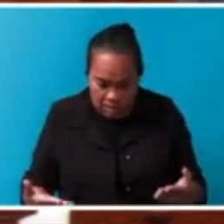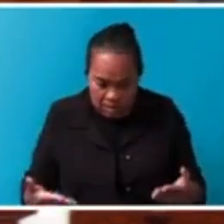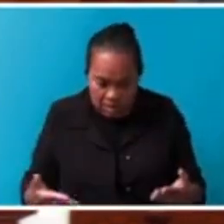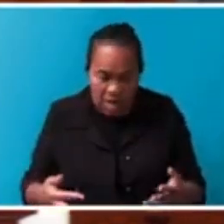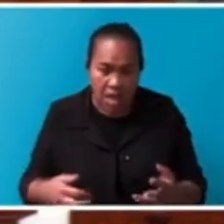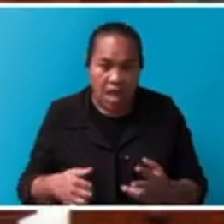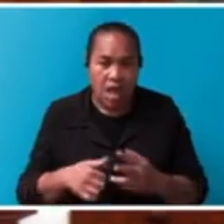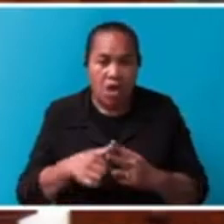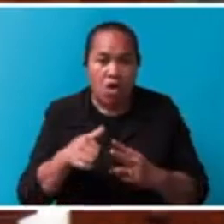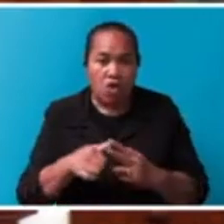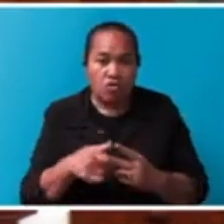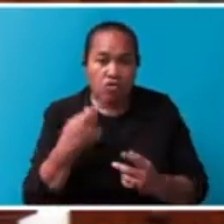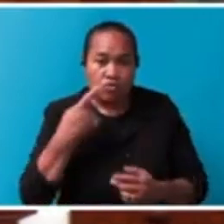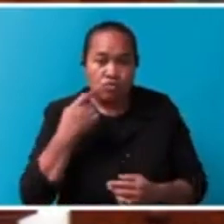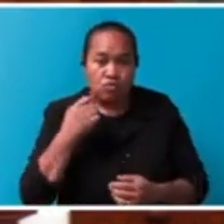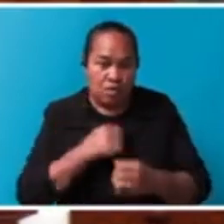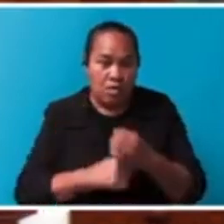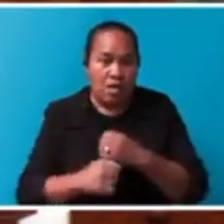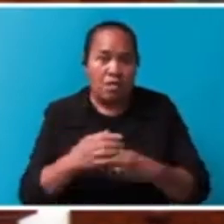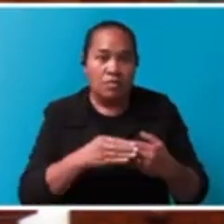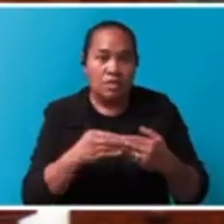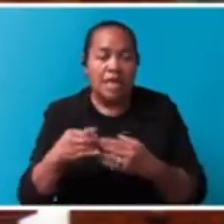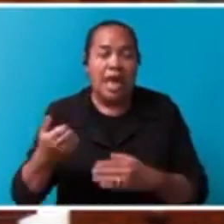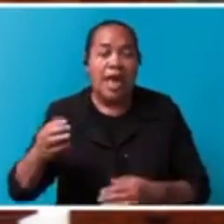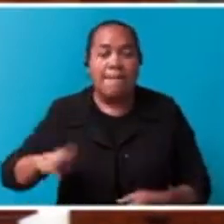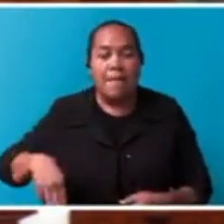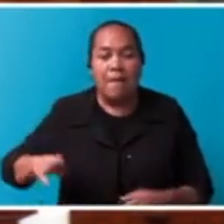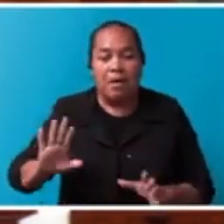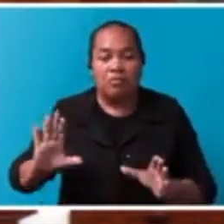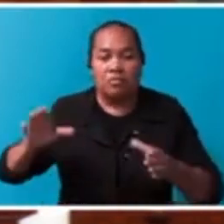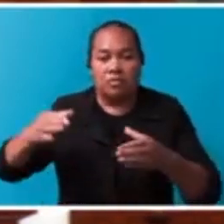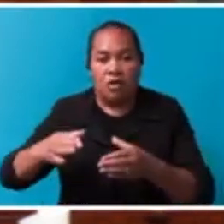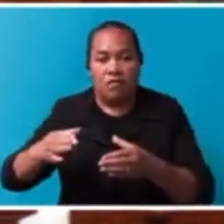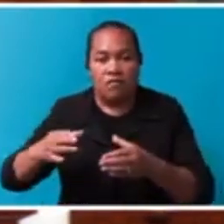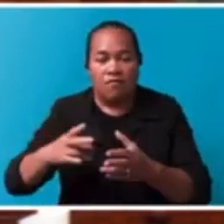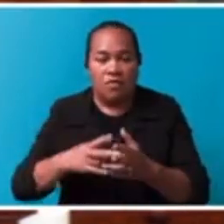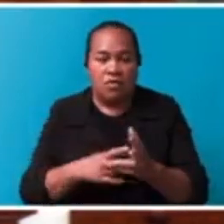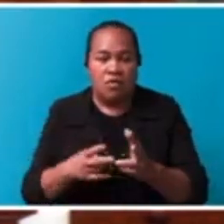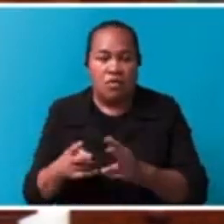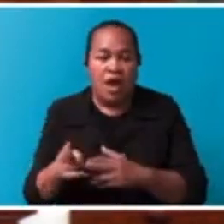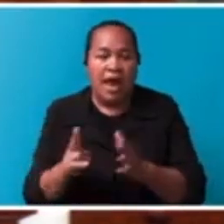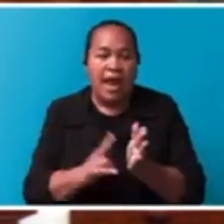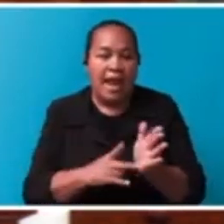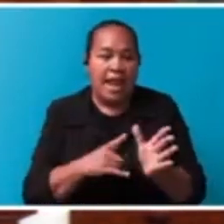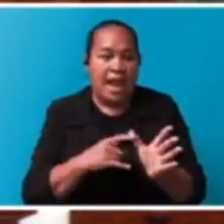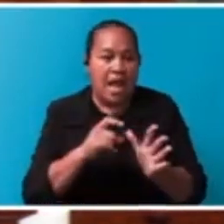emerging leaders and members of the Vanua Onandon Maiki.